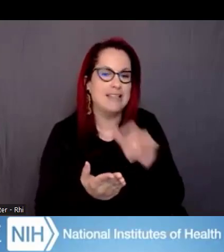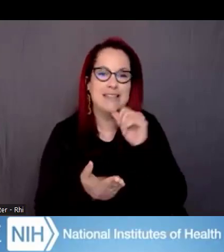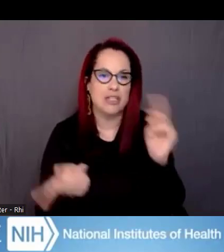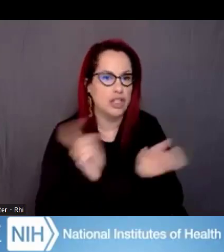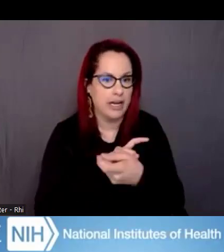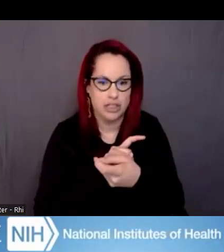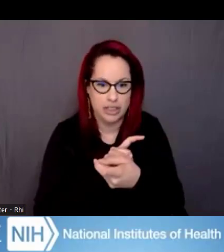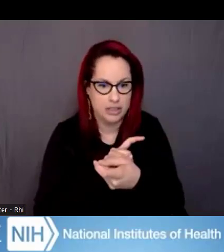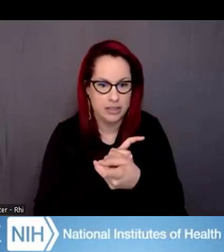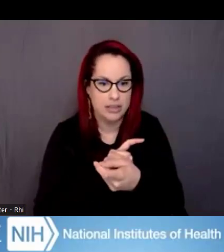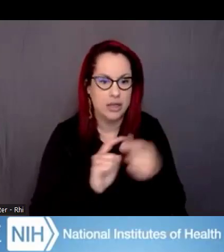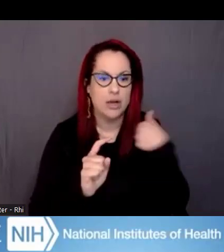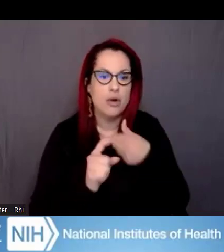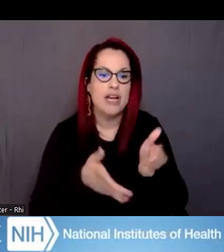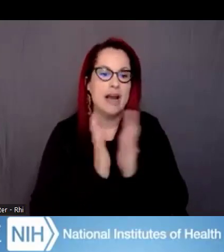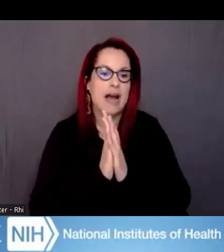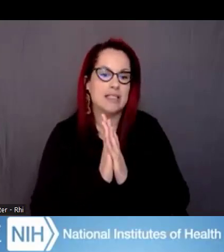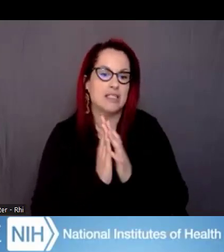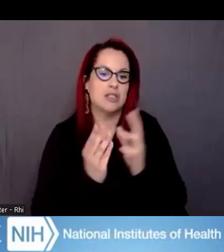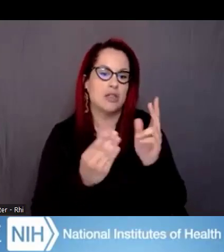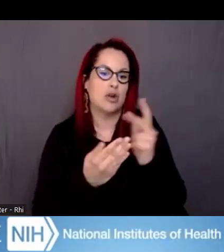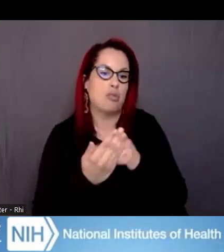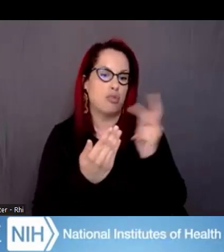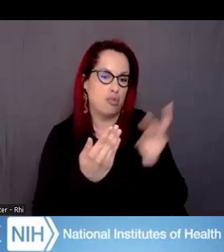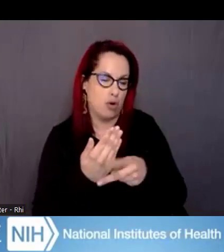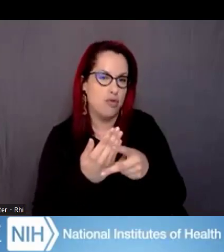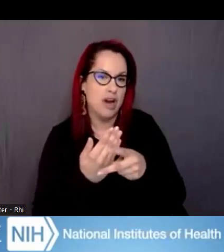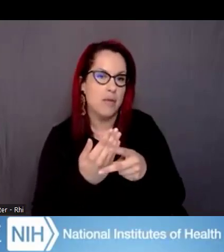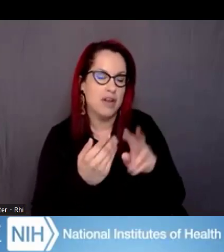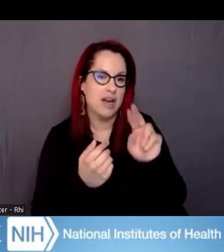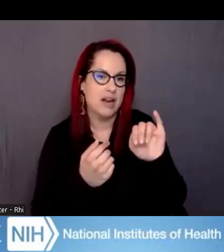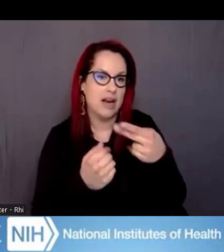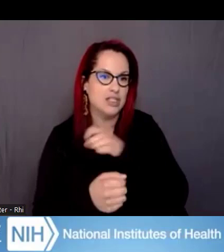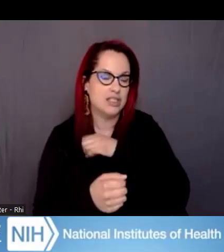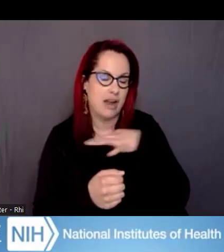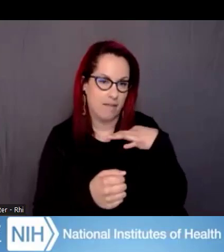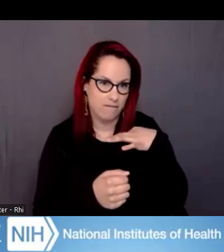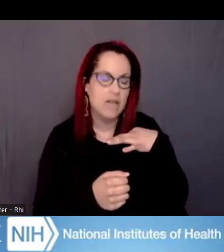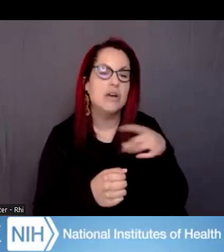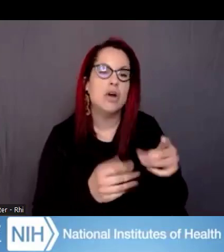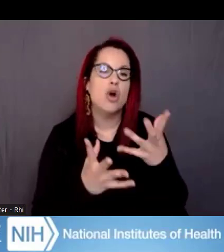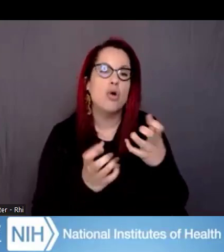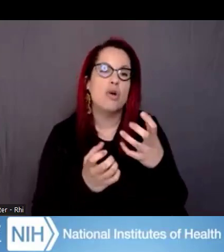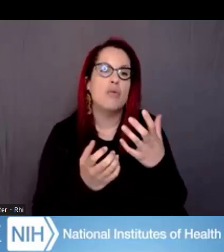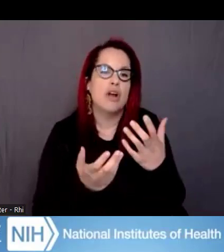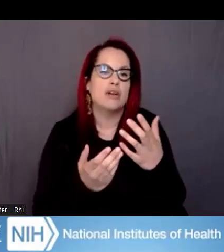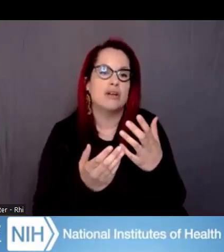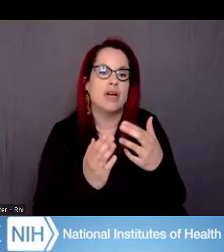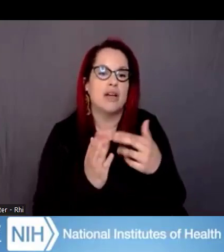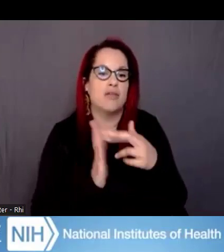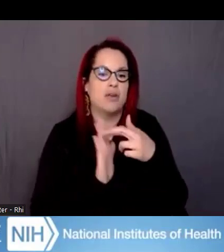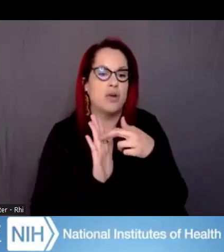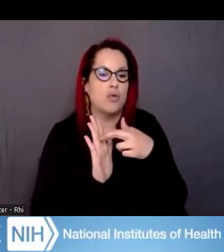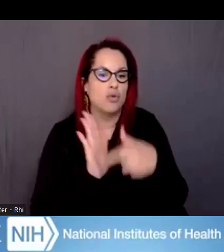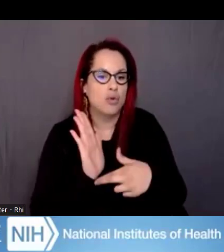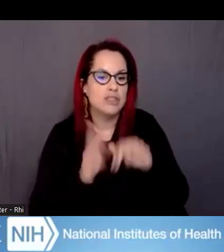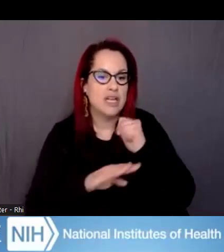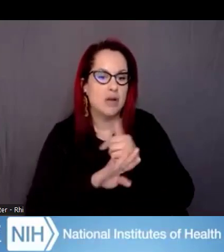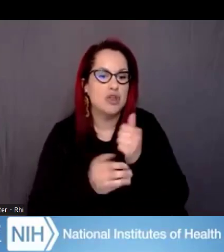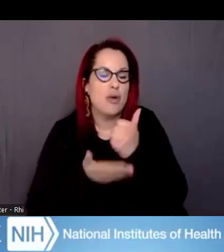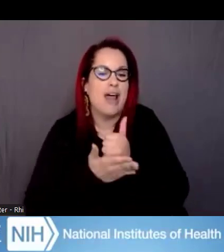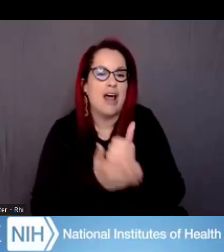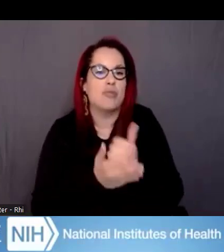or NIH staff, like one of the roles is to help communicate and convey that to applicants. So what you've been doing